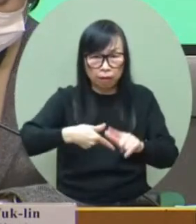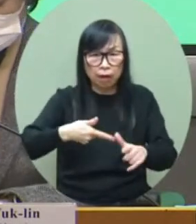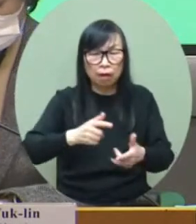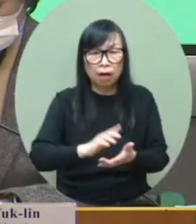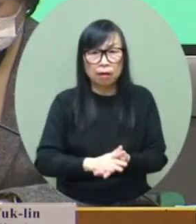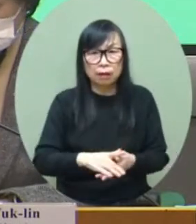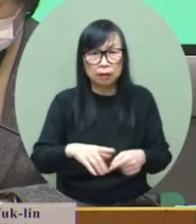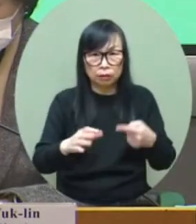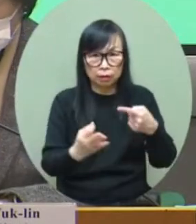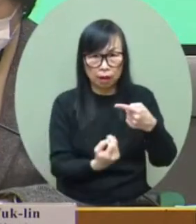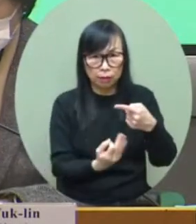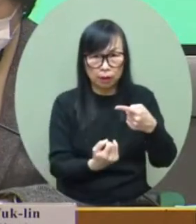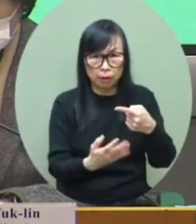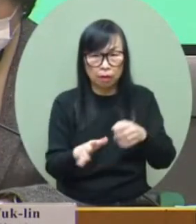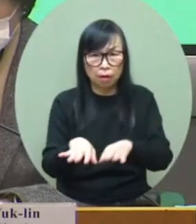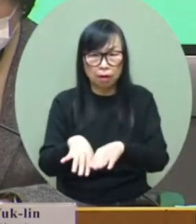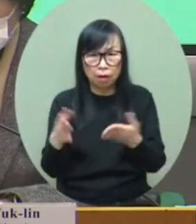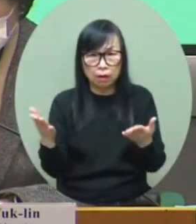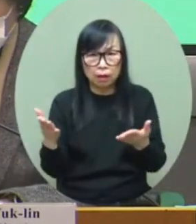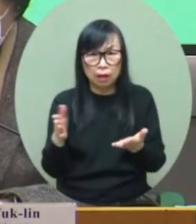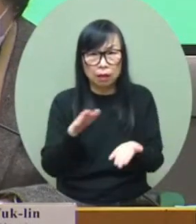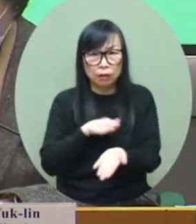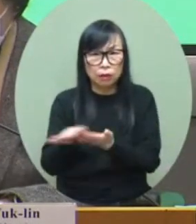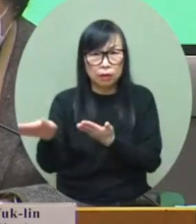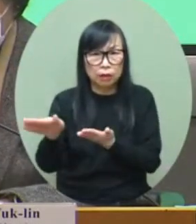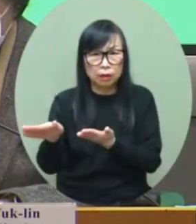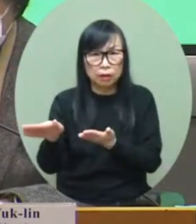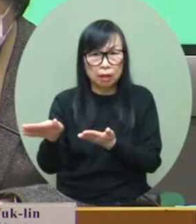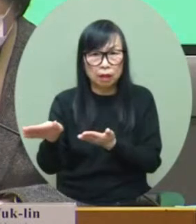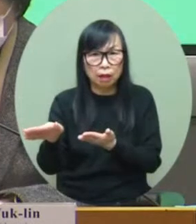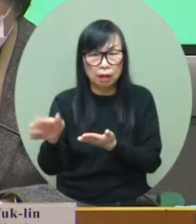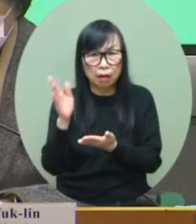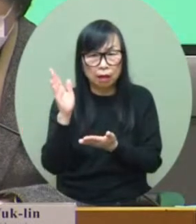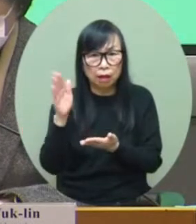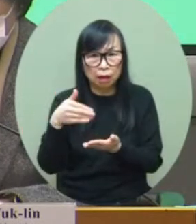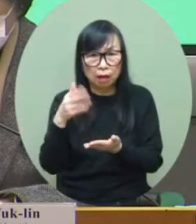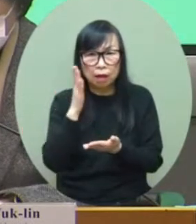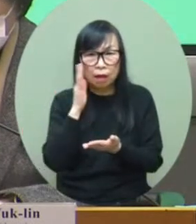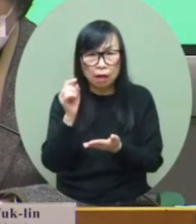evolved. Starting the 30th of January this year, we have cancelled